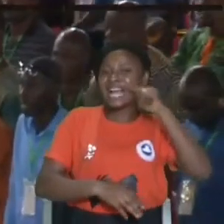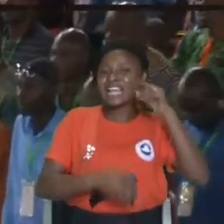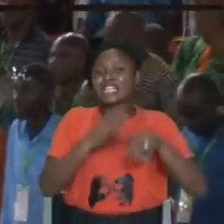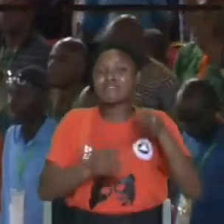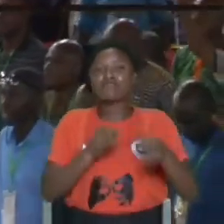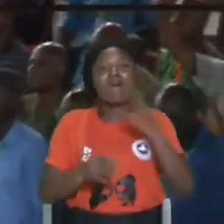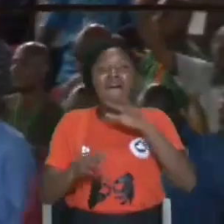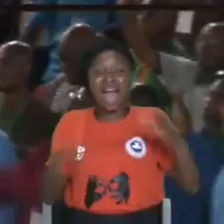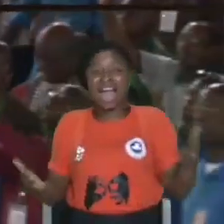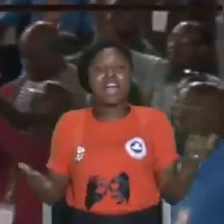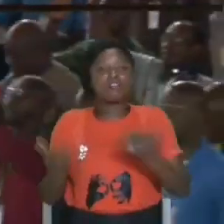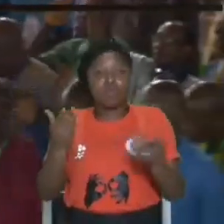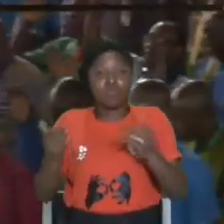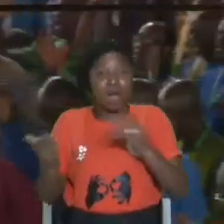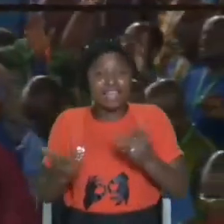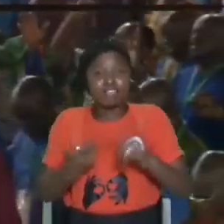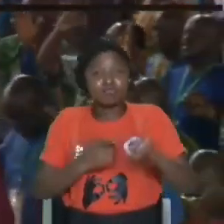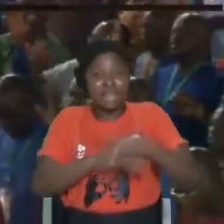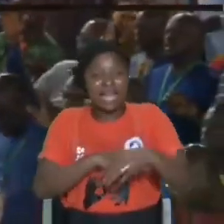here tonight, can you pray?